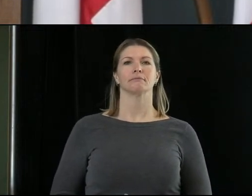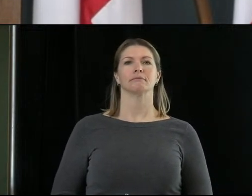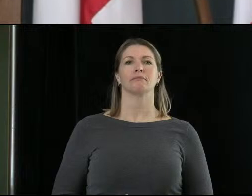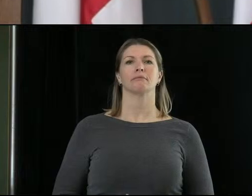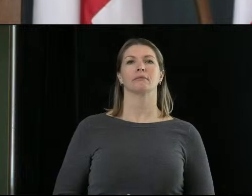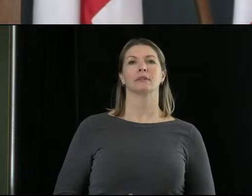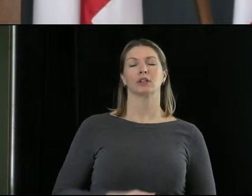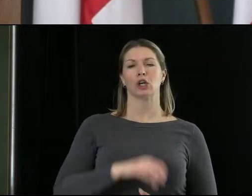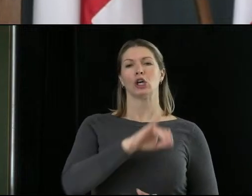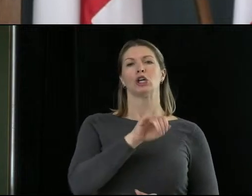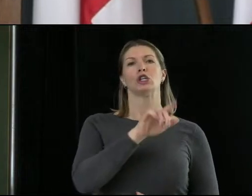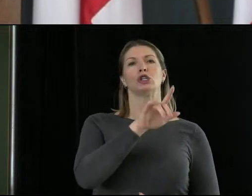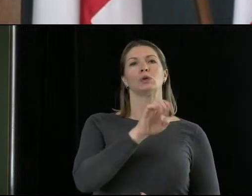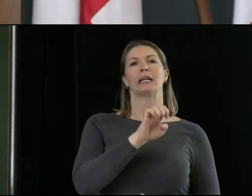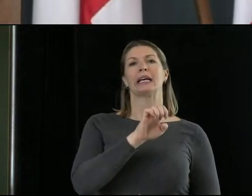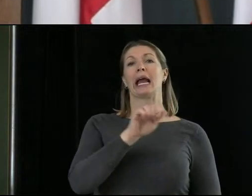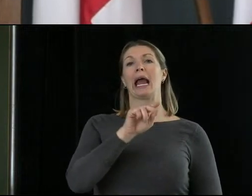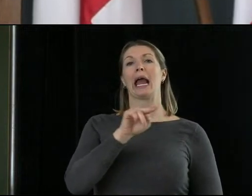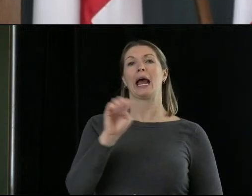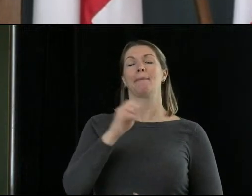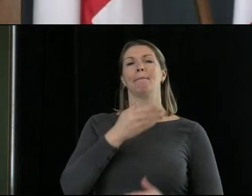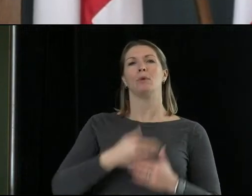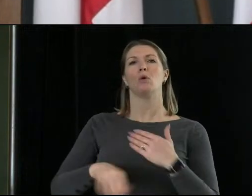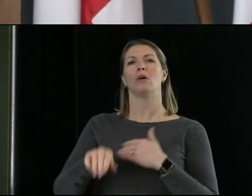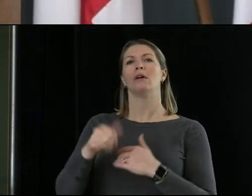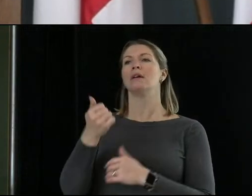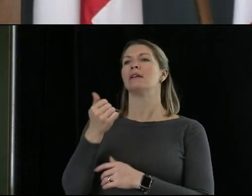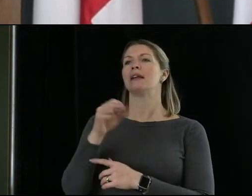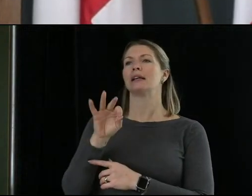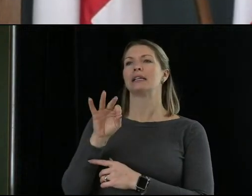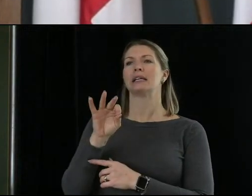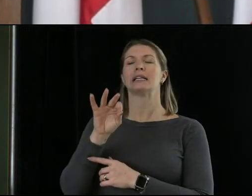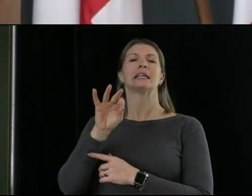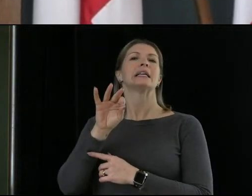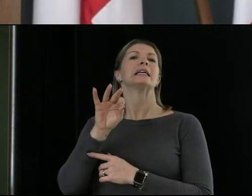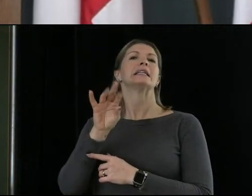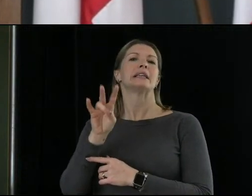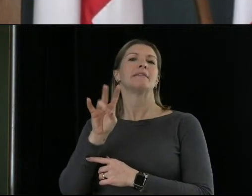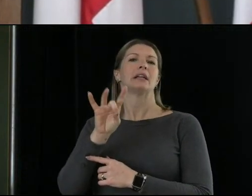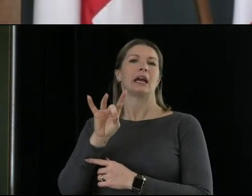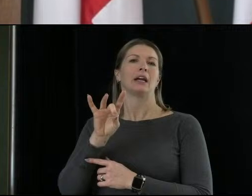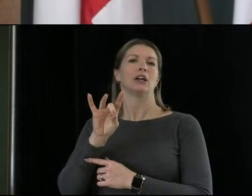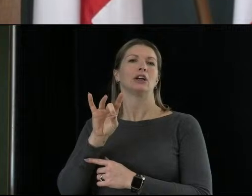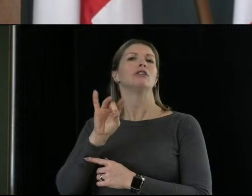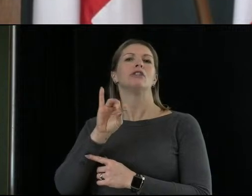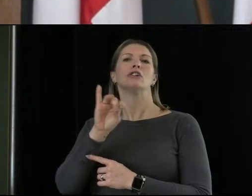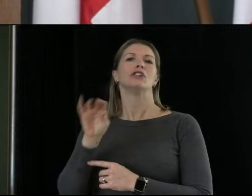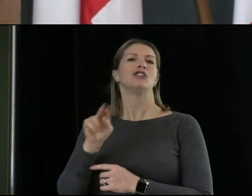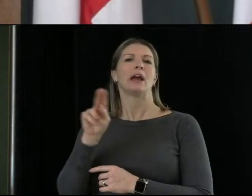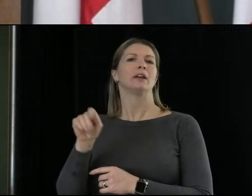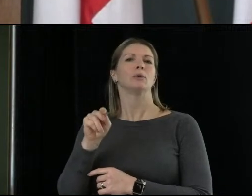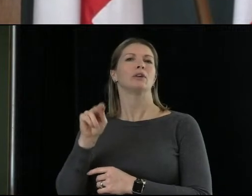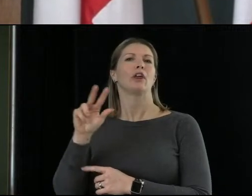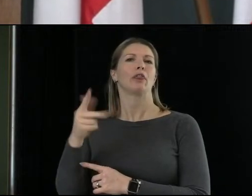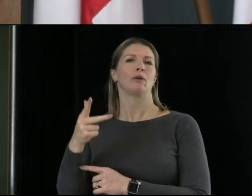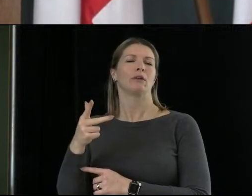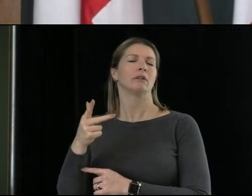Julianne was born on January 3rd, 1978. She was truly the most beautiful